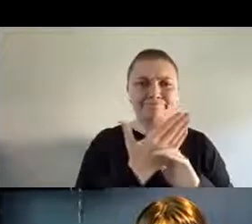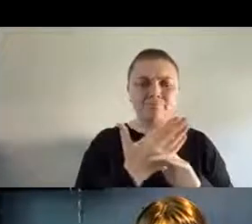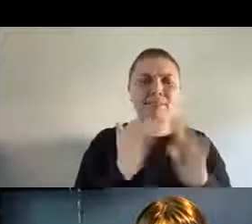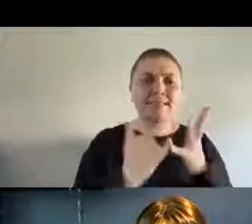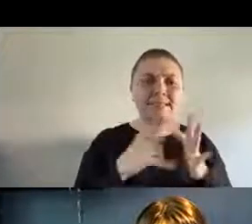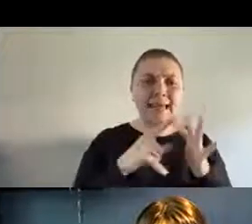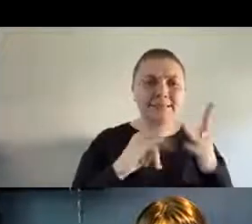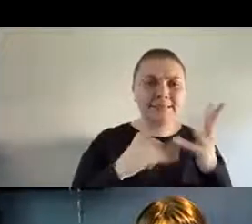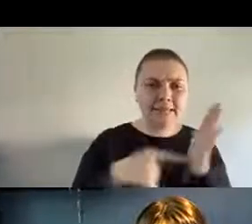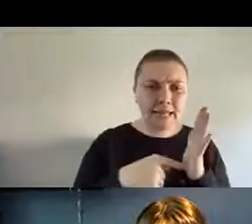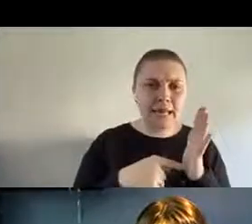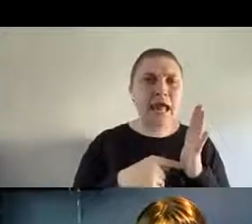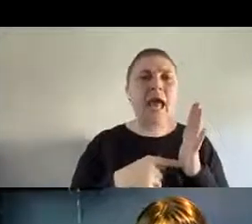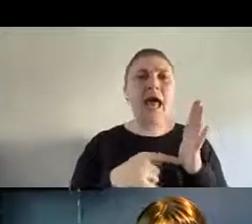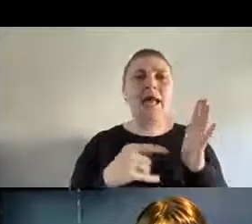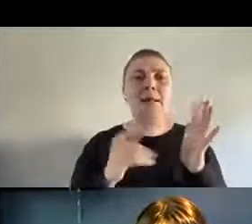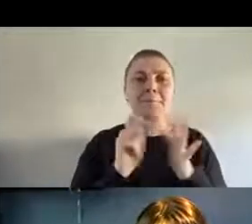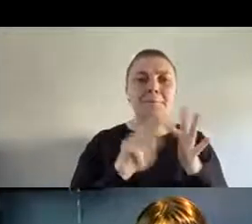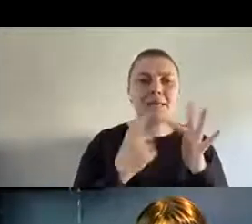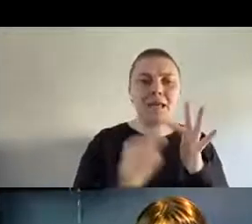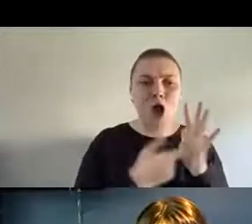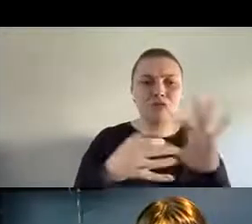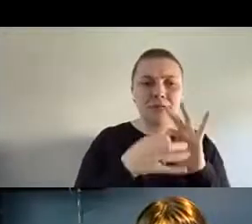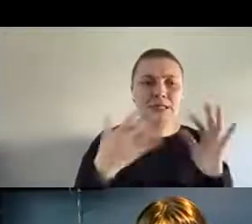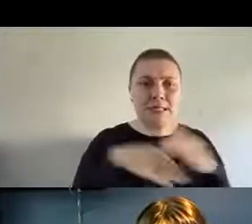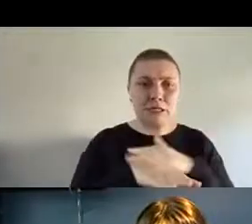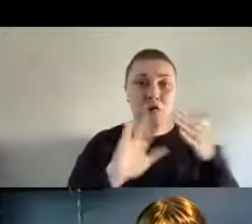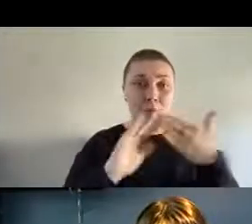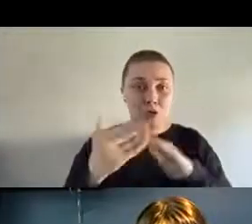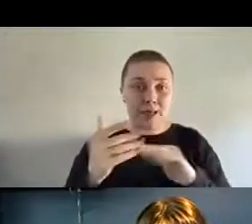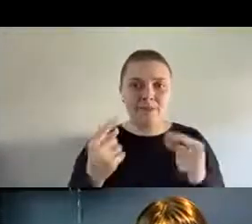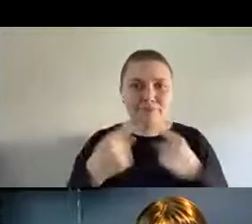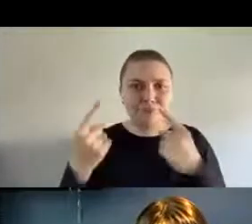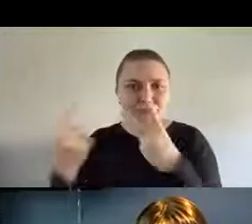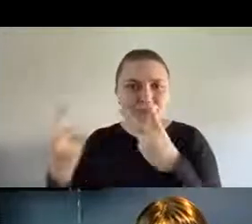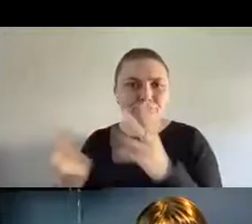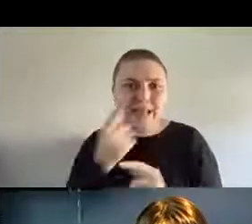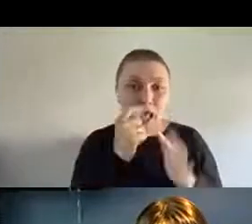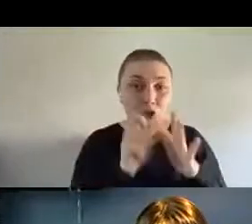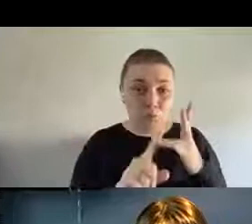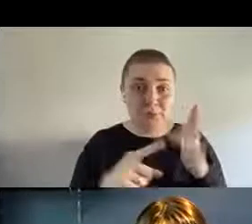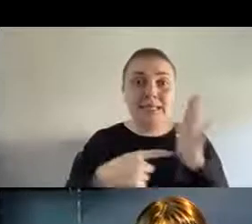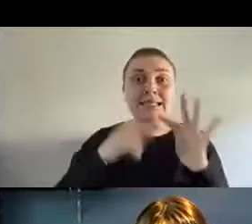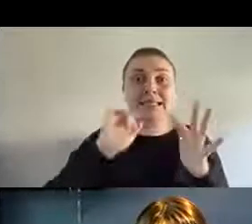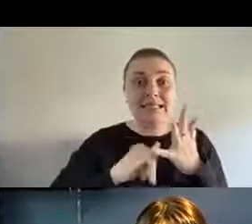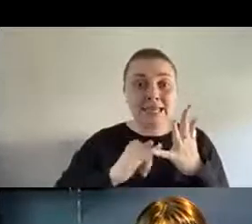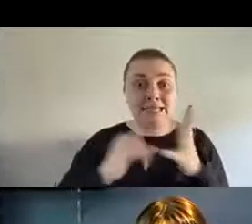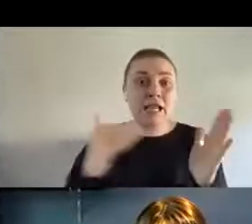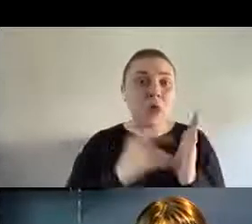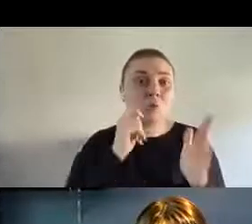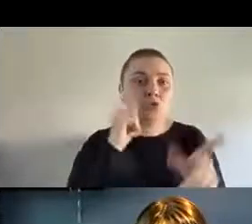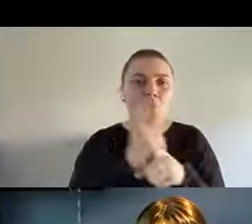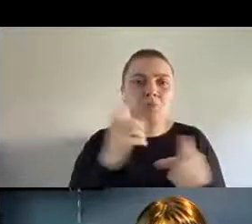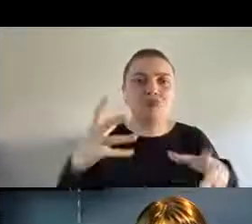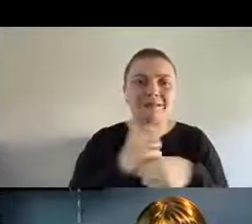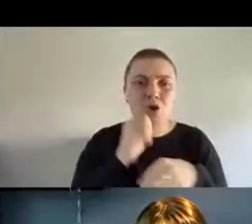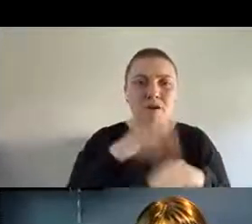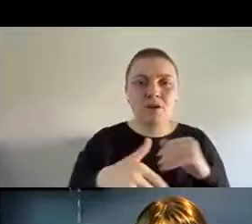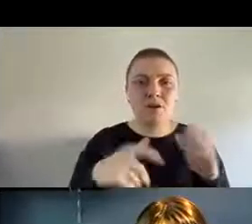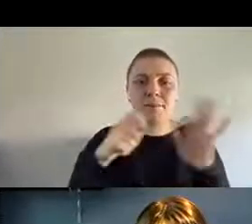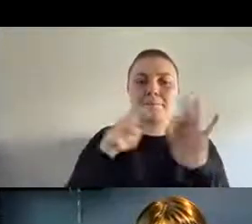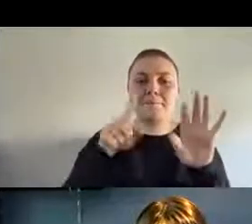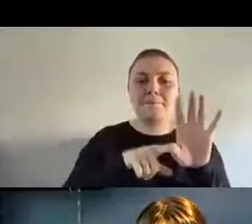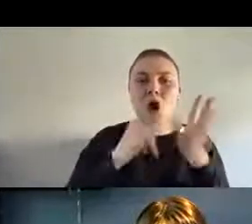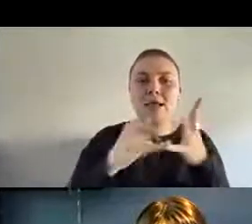relations where we see them in our communities. And there's a lot of different ways we can do this. So Tess is going to speak briefly about bystander action, and